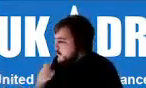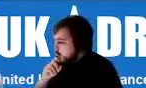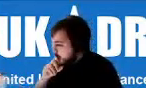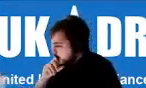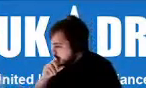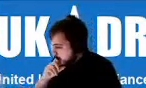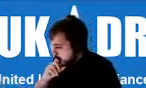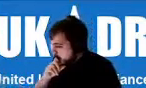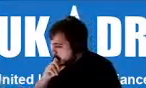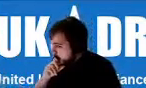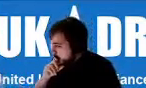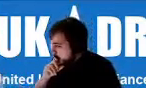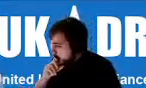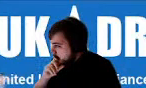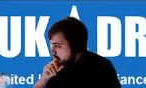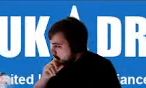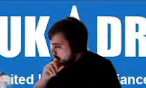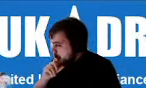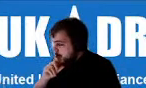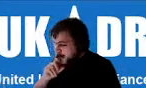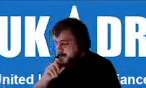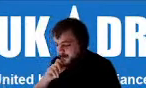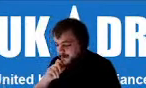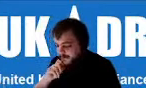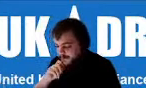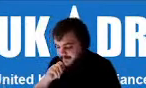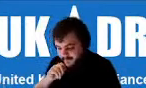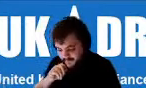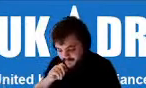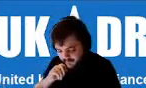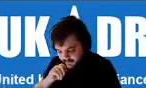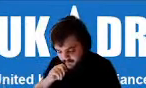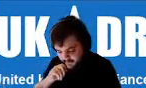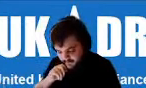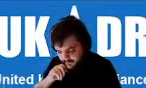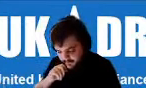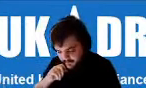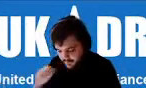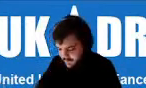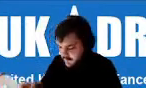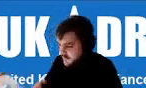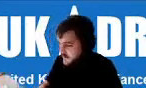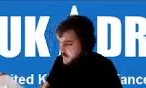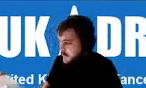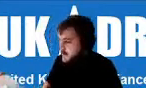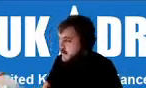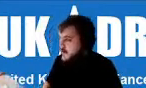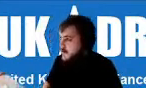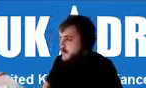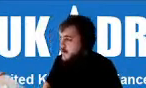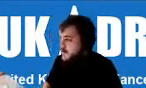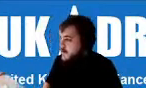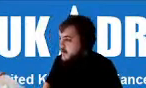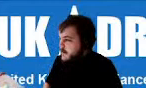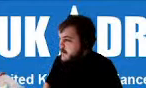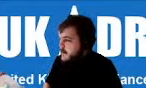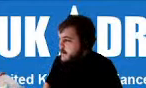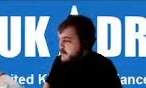and all your knowledge on this. There are no questions in the Q&A, so I